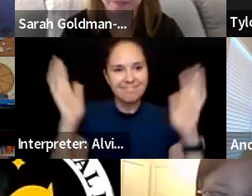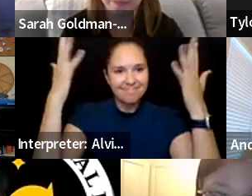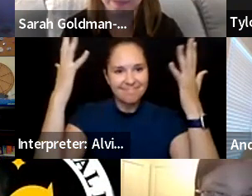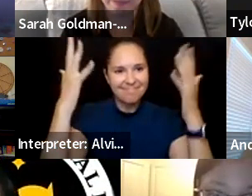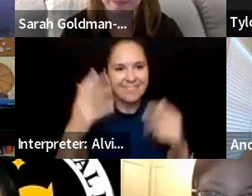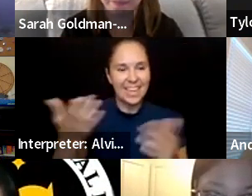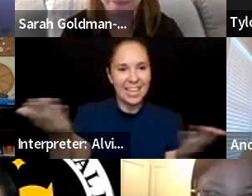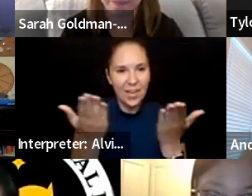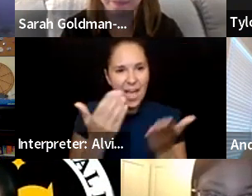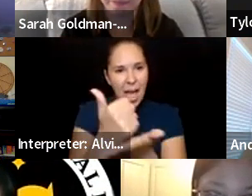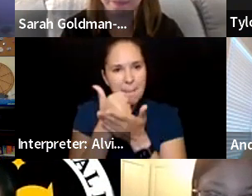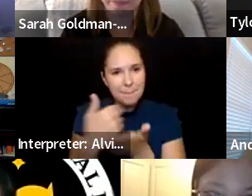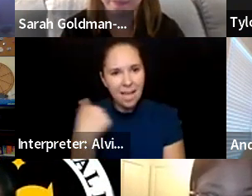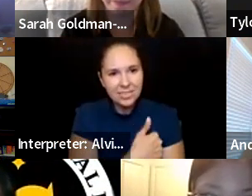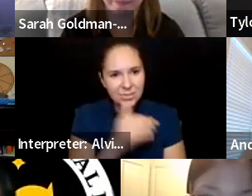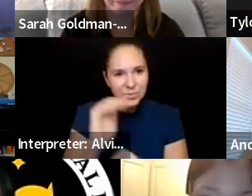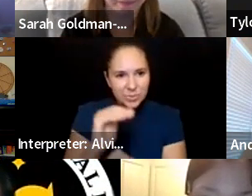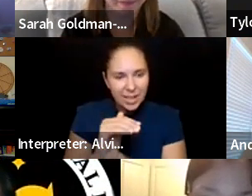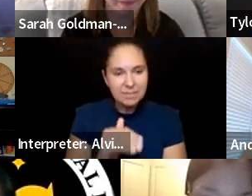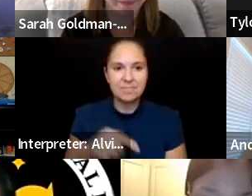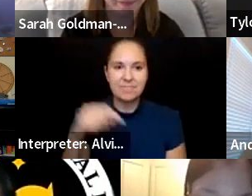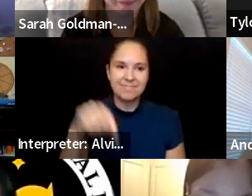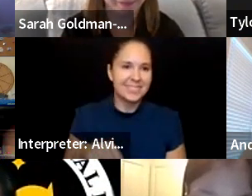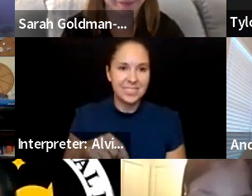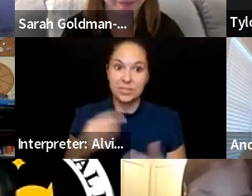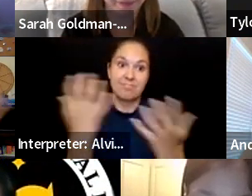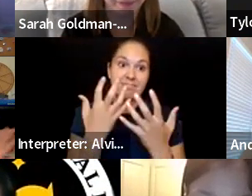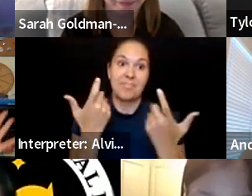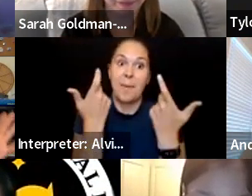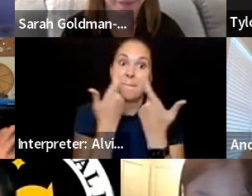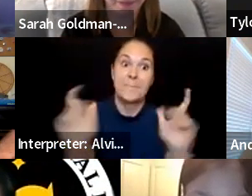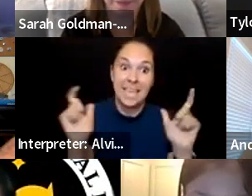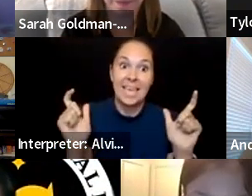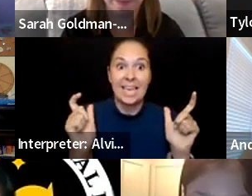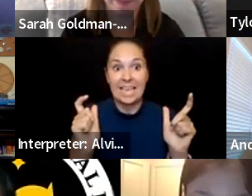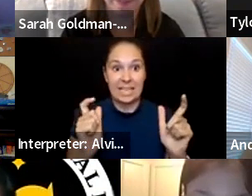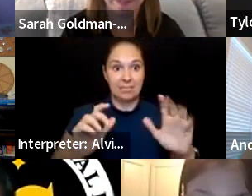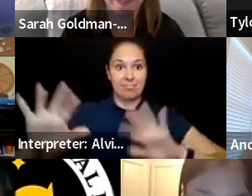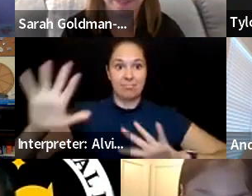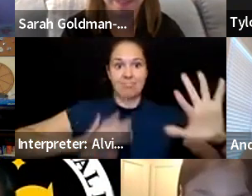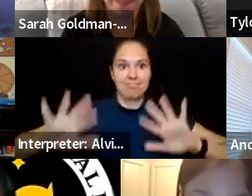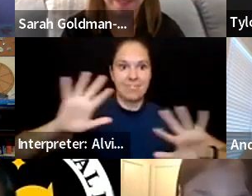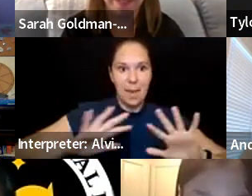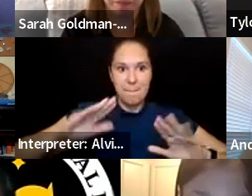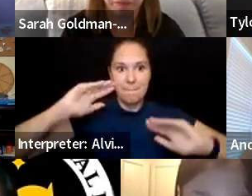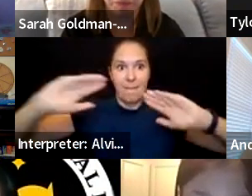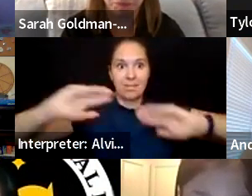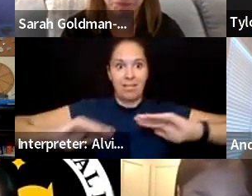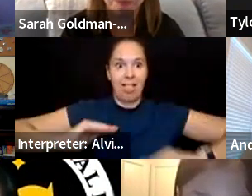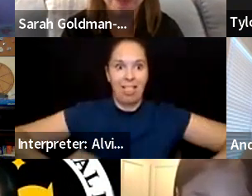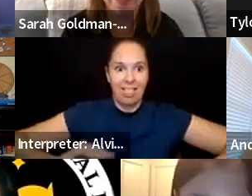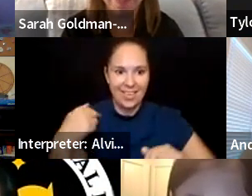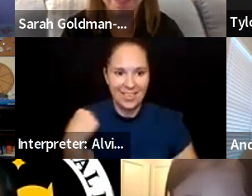was here to help us tonight. This one was a big logistical puzzle, and we